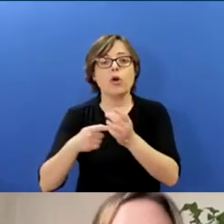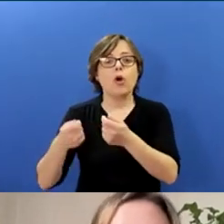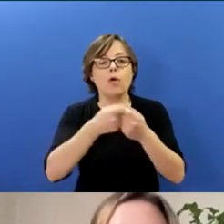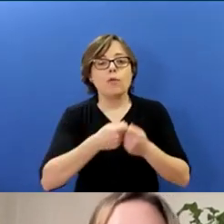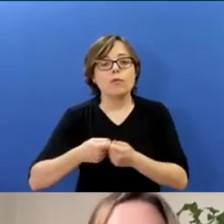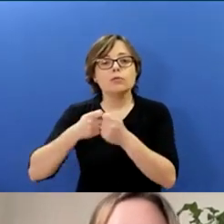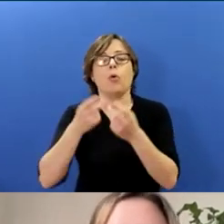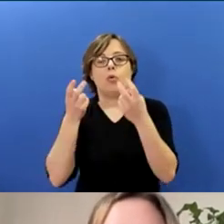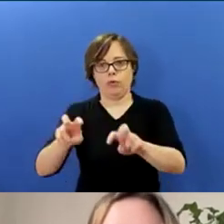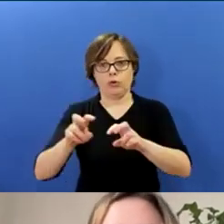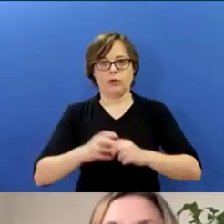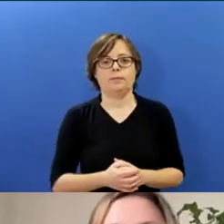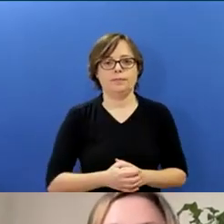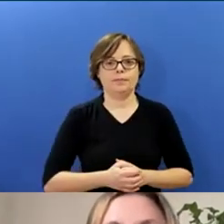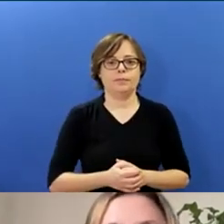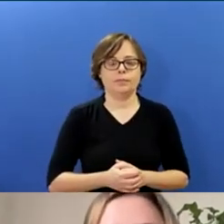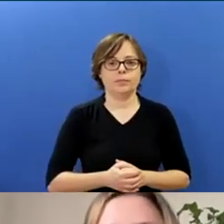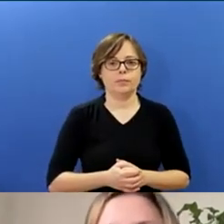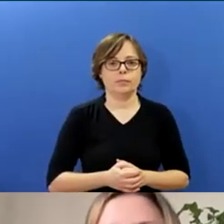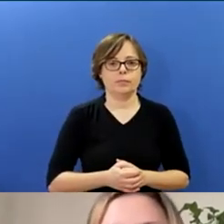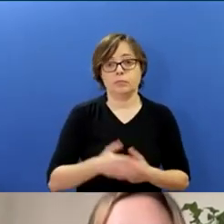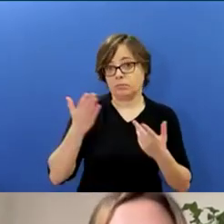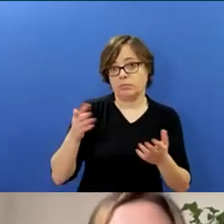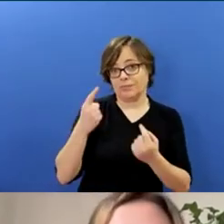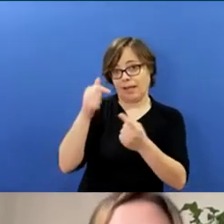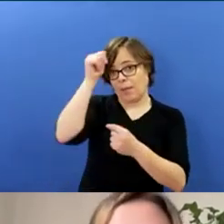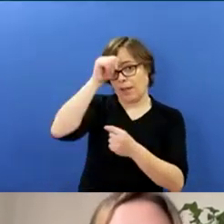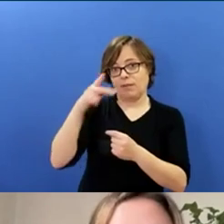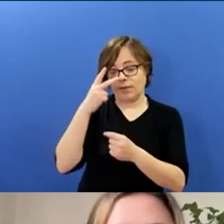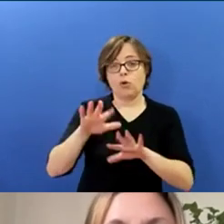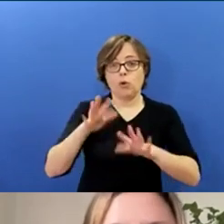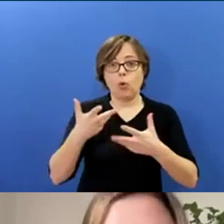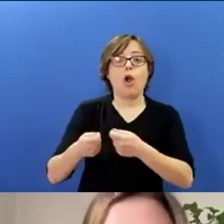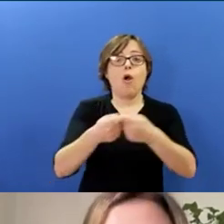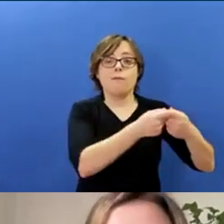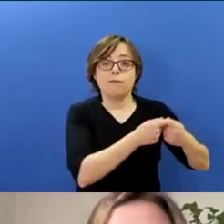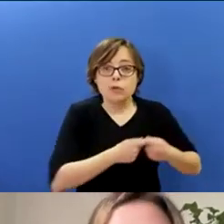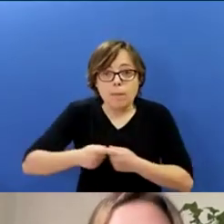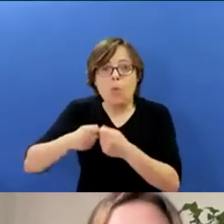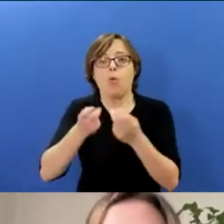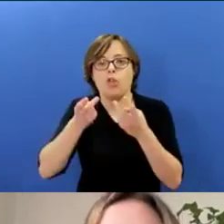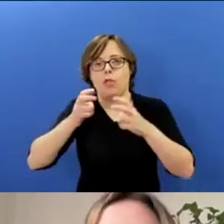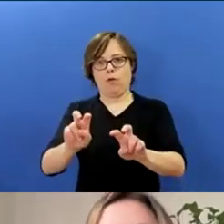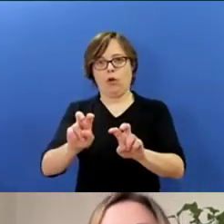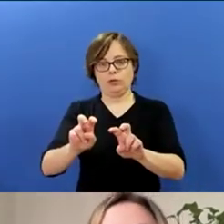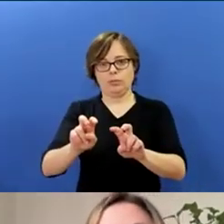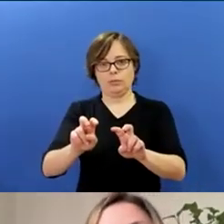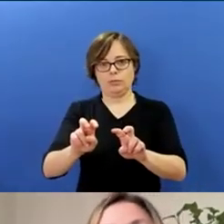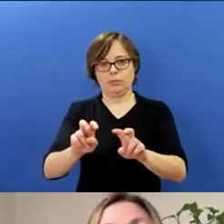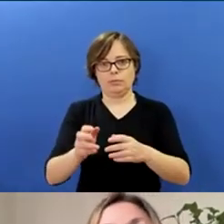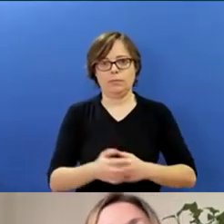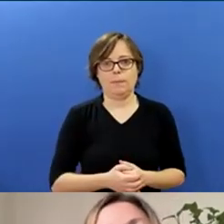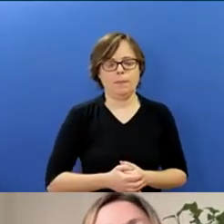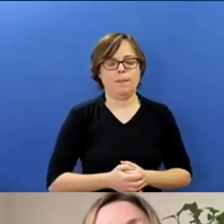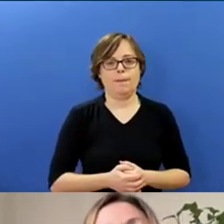a collective creation. It's the collective design of projects. And it's already the